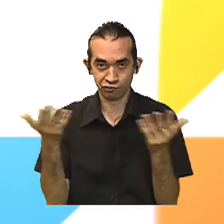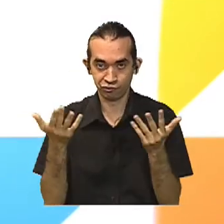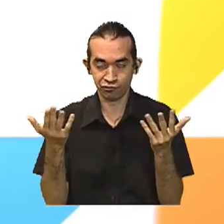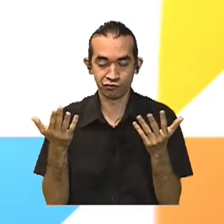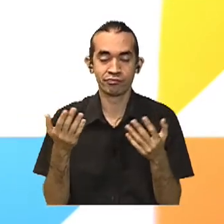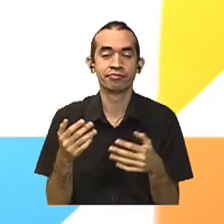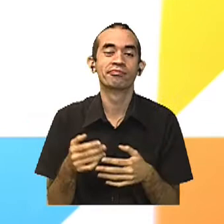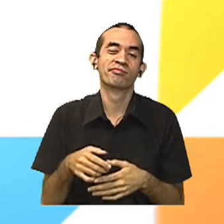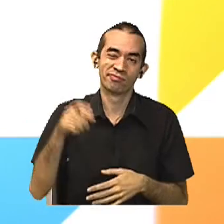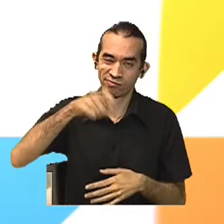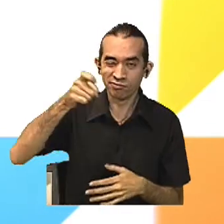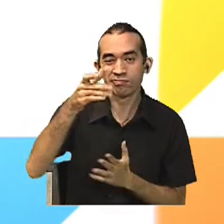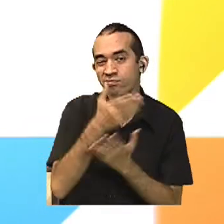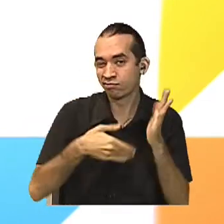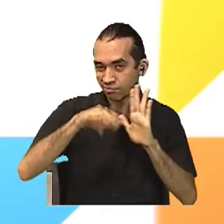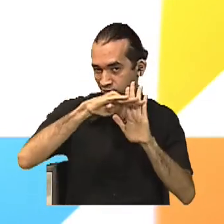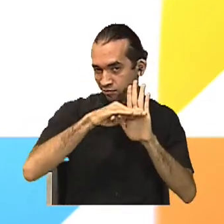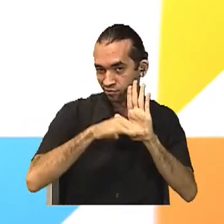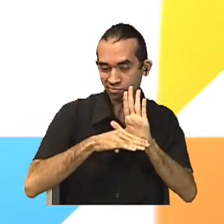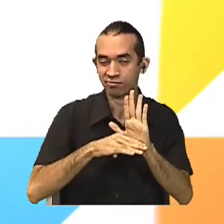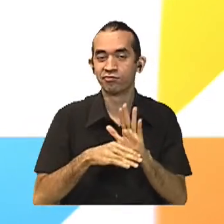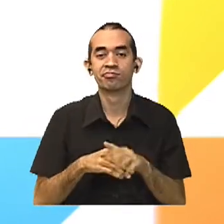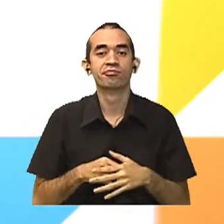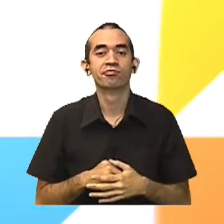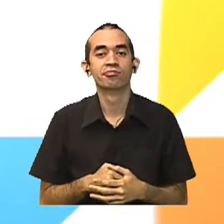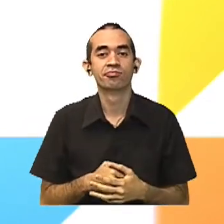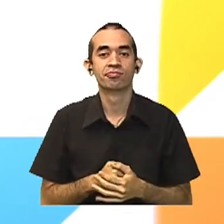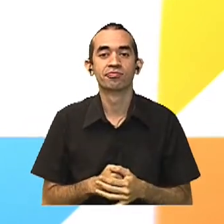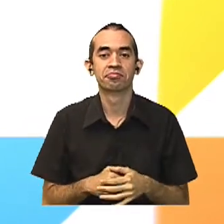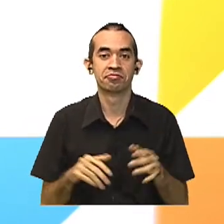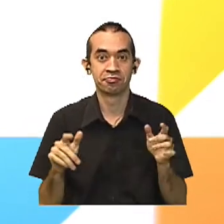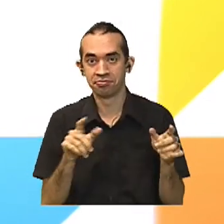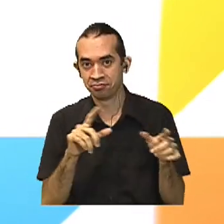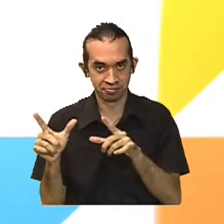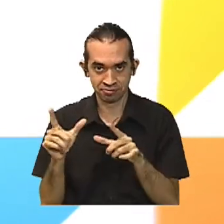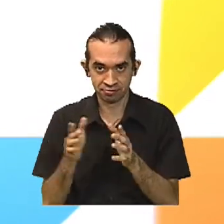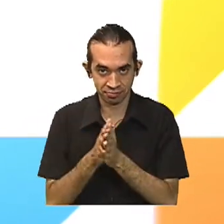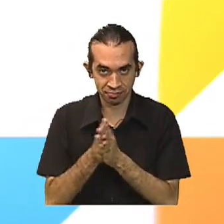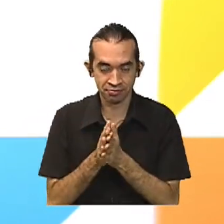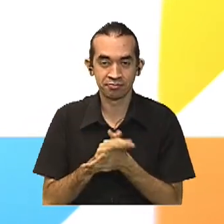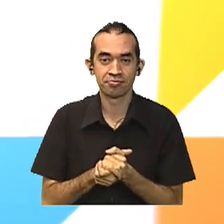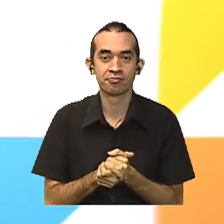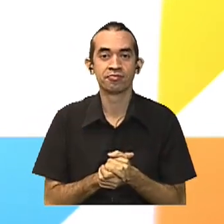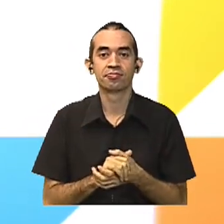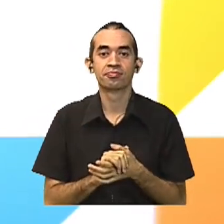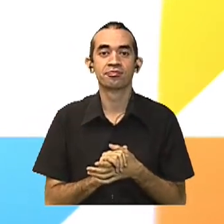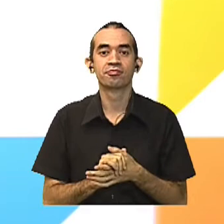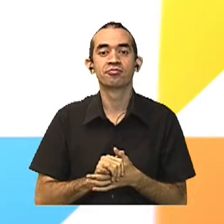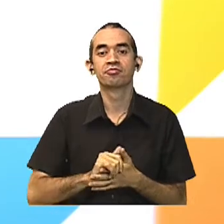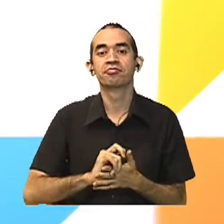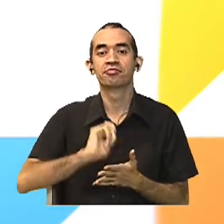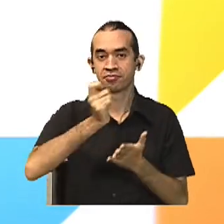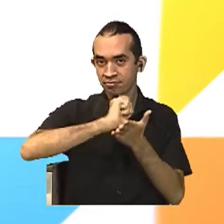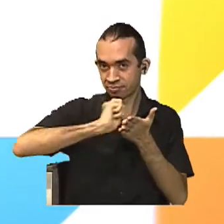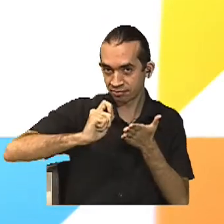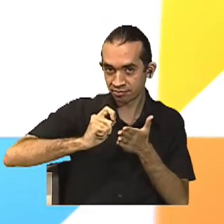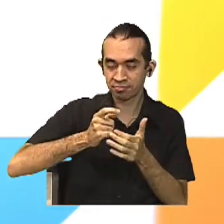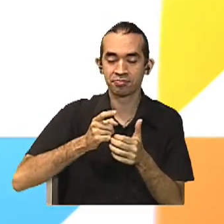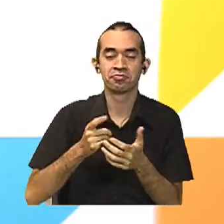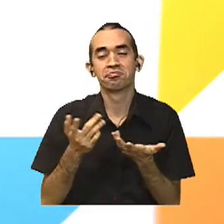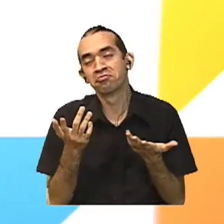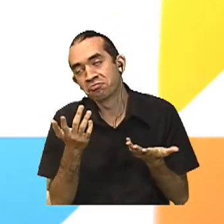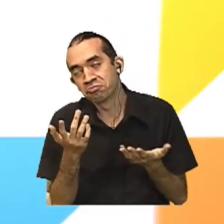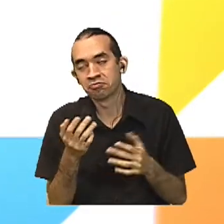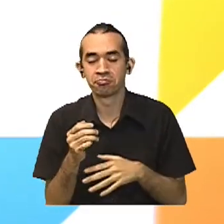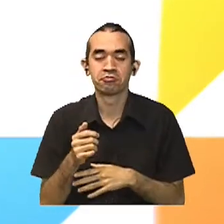need some materials. So let's get ready. You are going to need a pencil, or if you